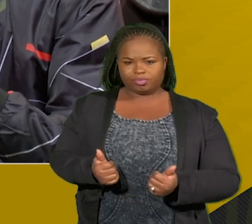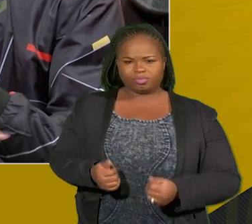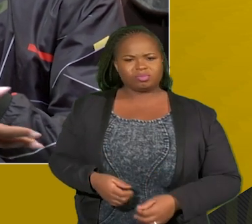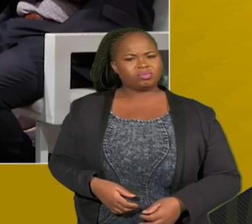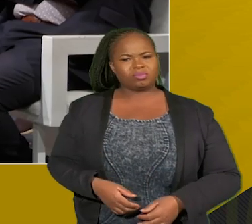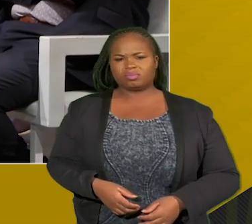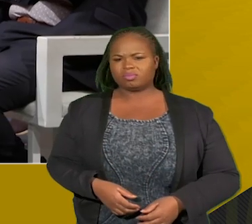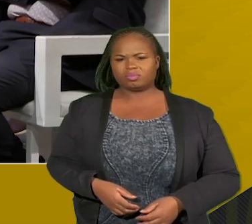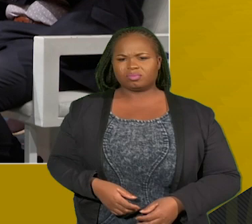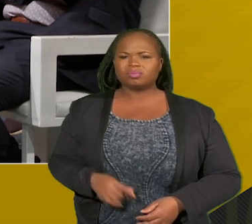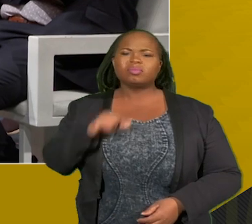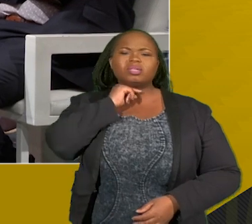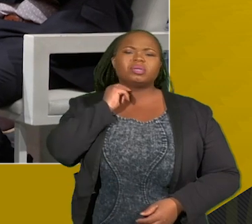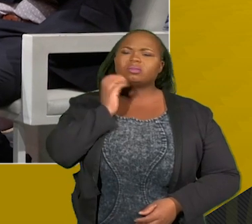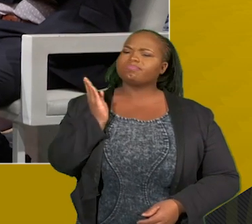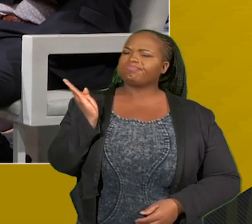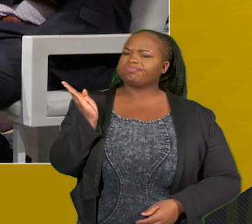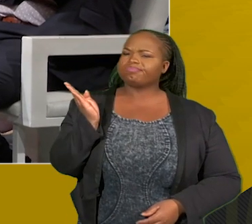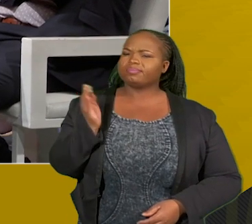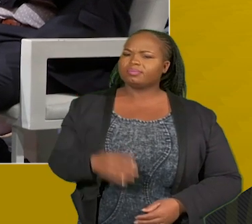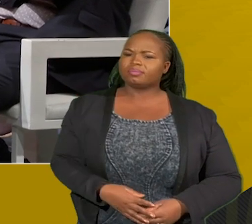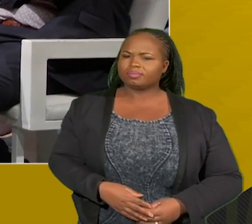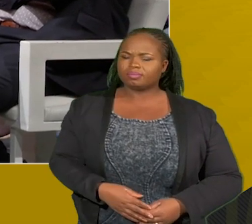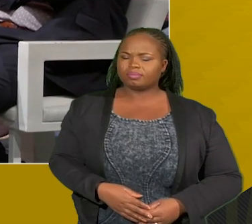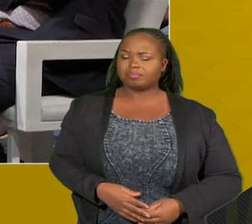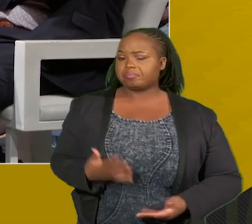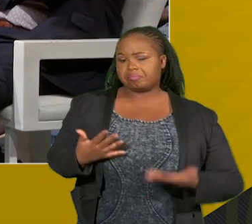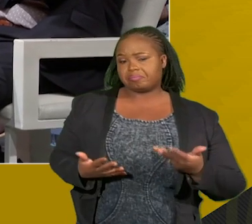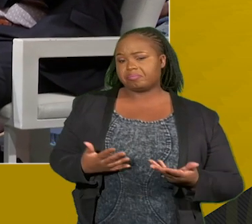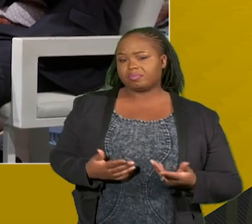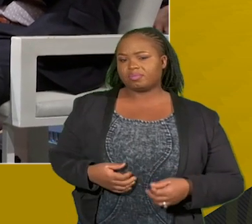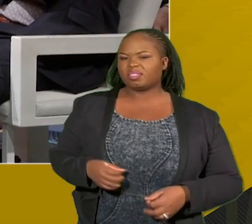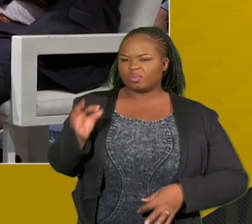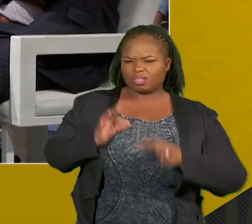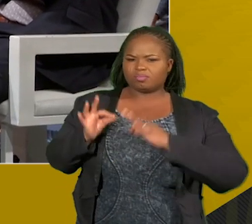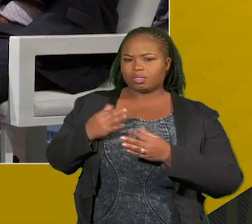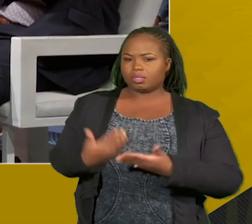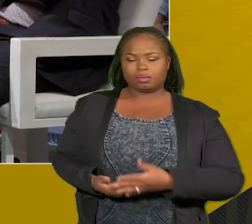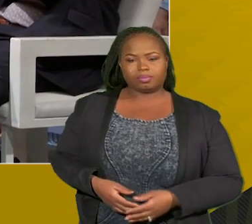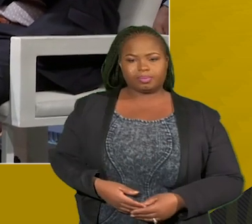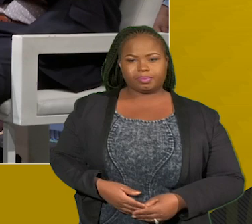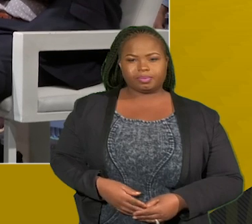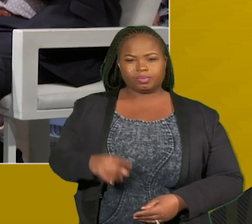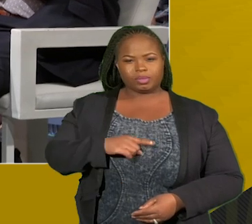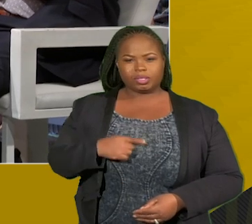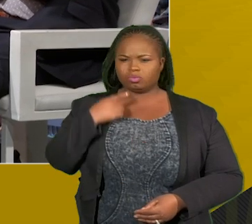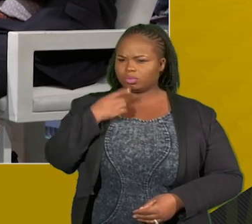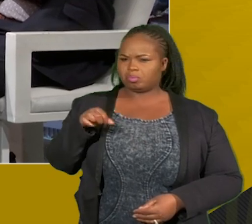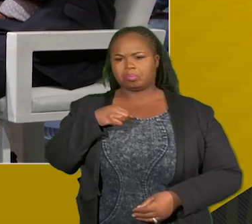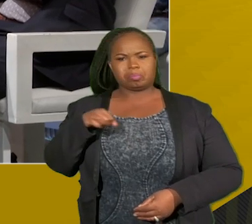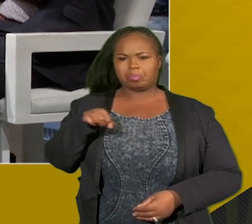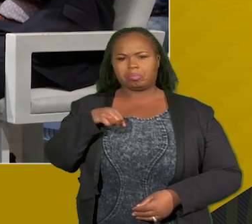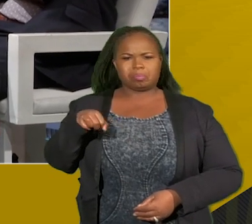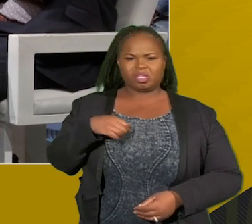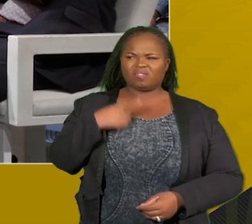so perhaps we've got pastors that are sitting right here with us, and you know, maybe let's get a better understanding, because go go bona ntate o sheka tlhogo ga re